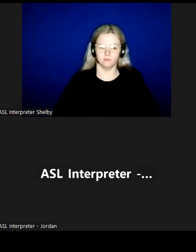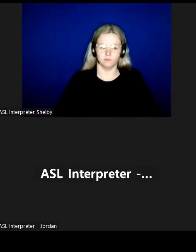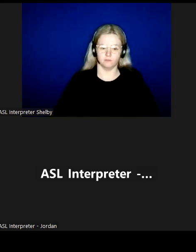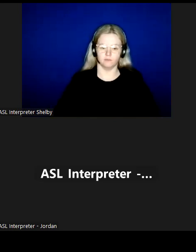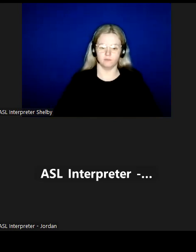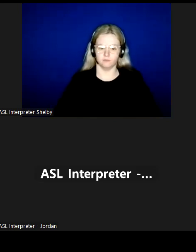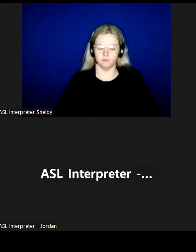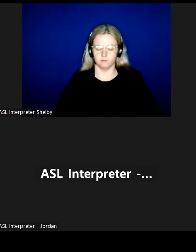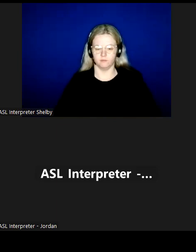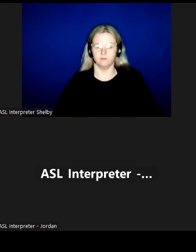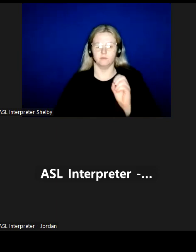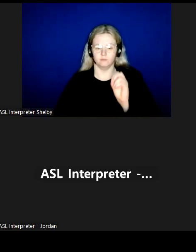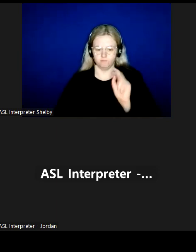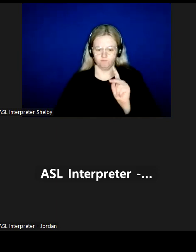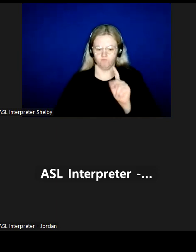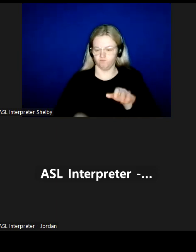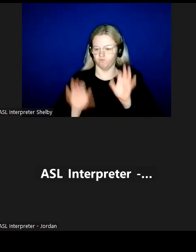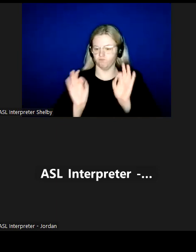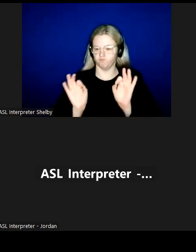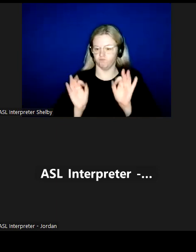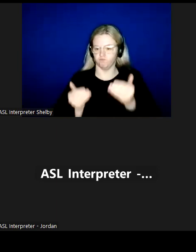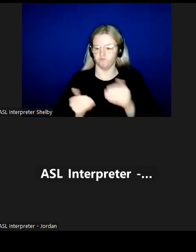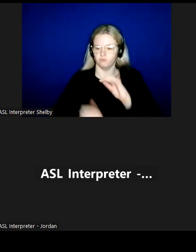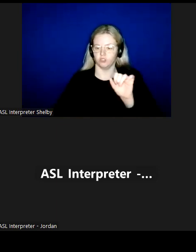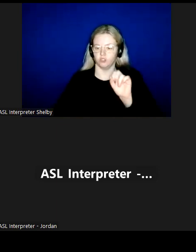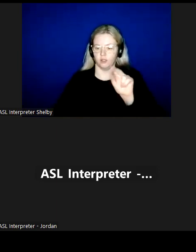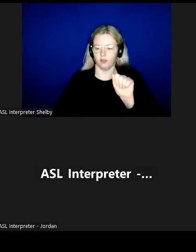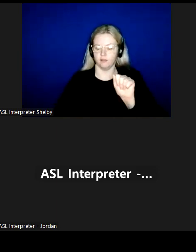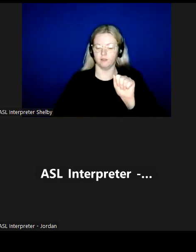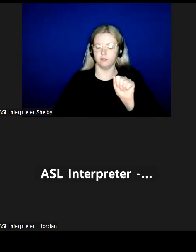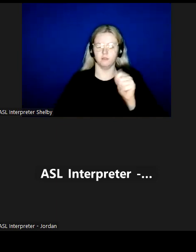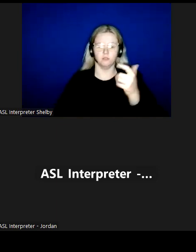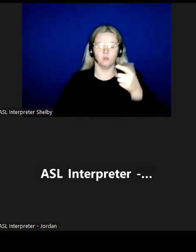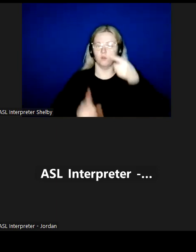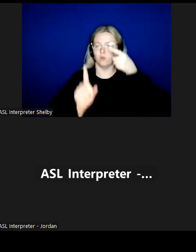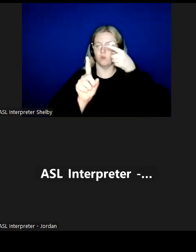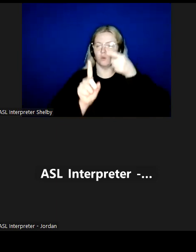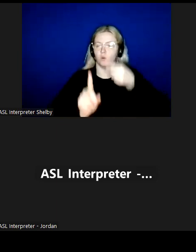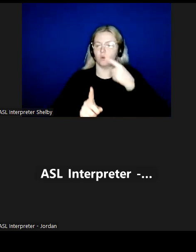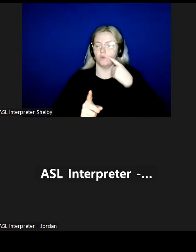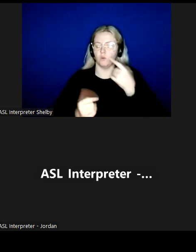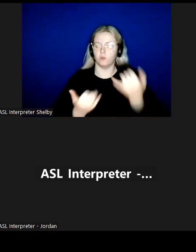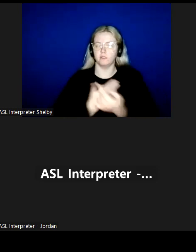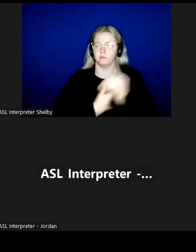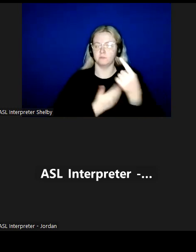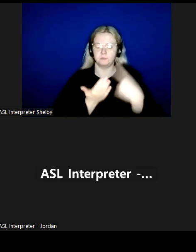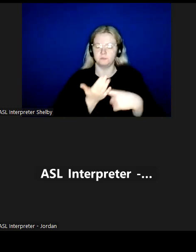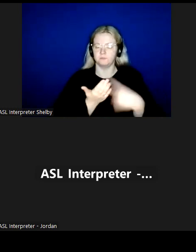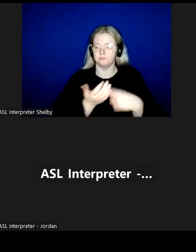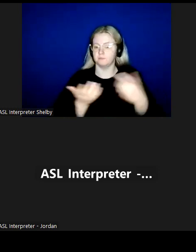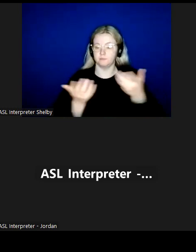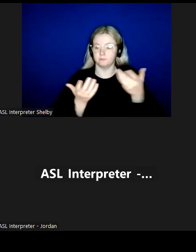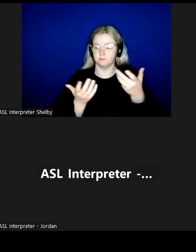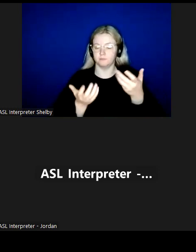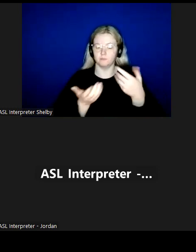Okay, wonderful. So part of the objectives of today's conversation is to explore